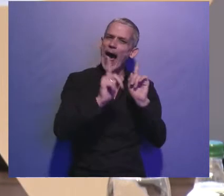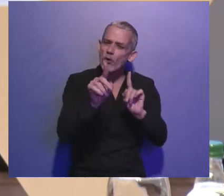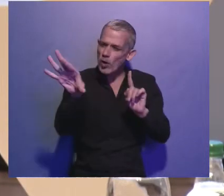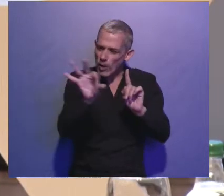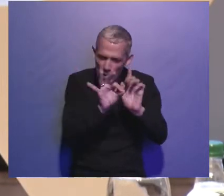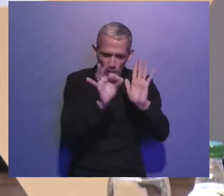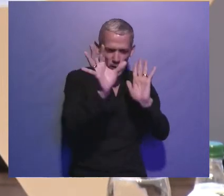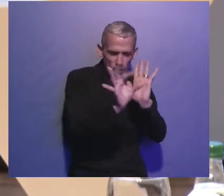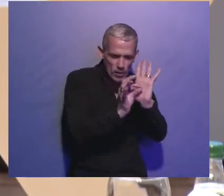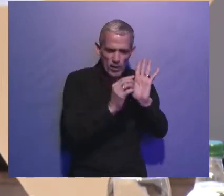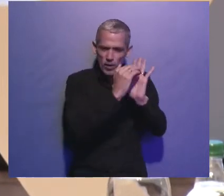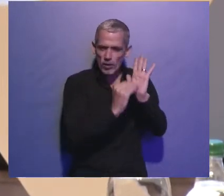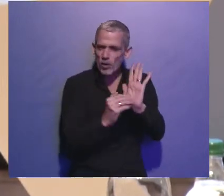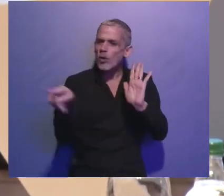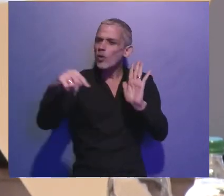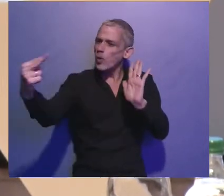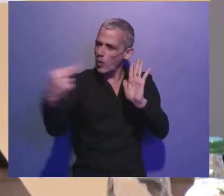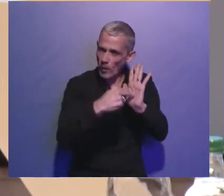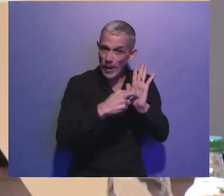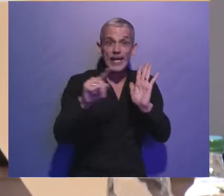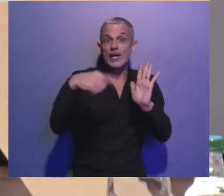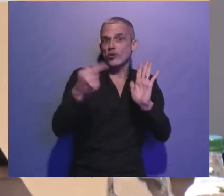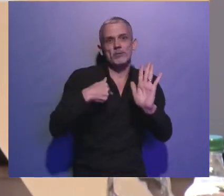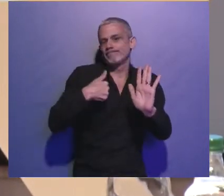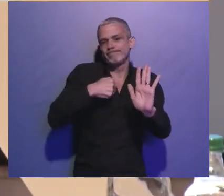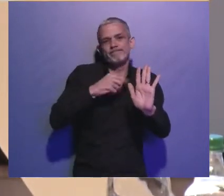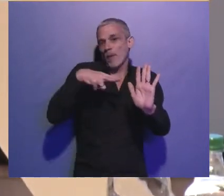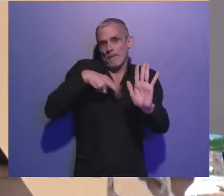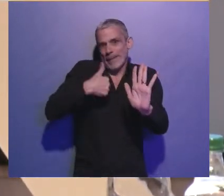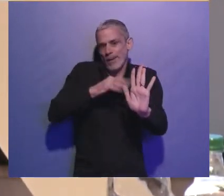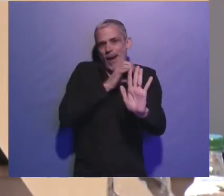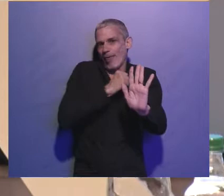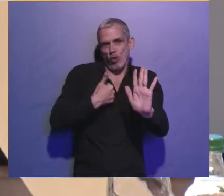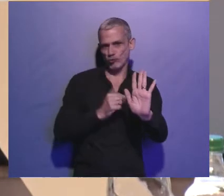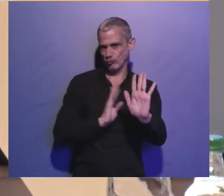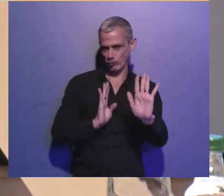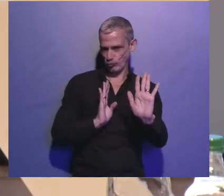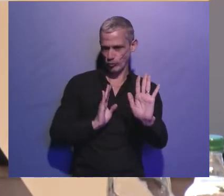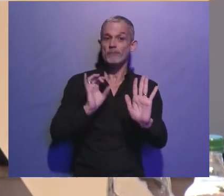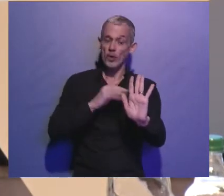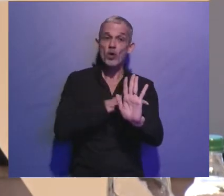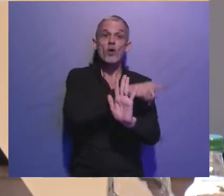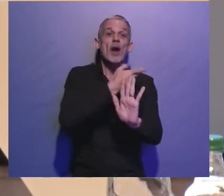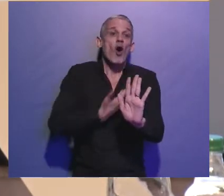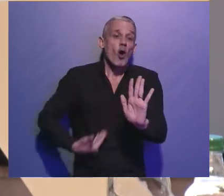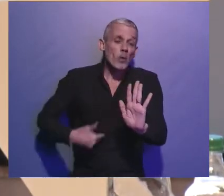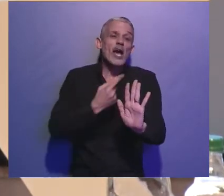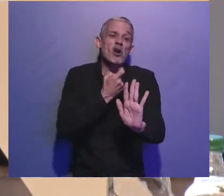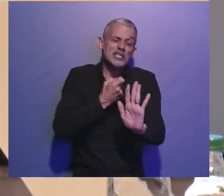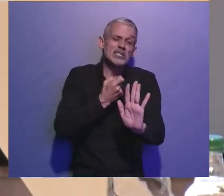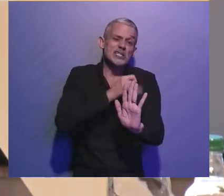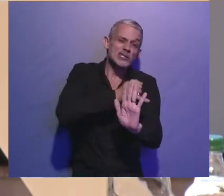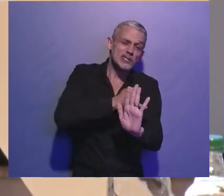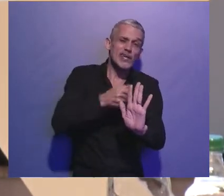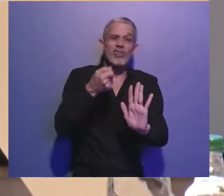or sensitive, and which data should be published publicly for people to access. So in some cases,